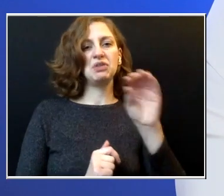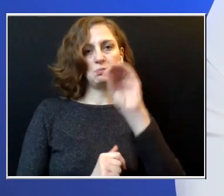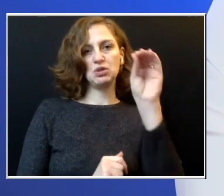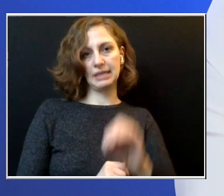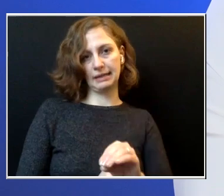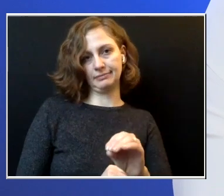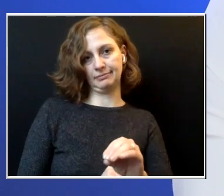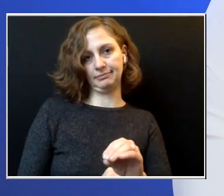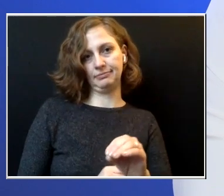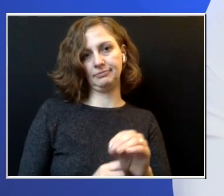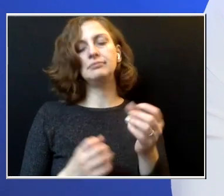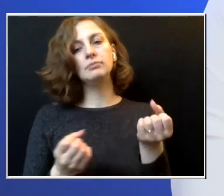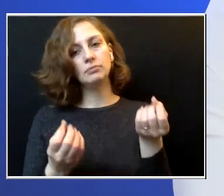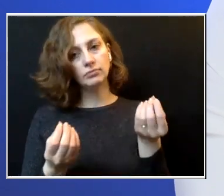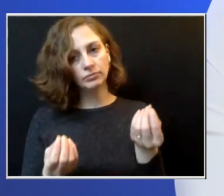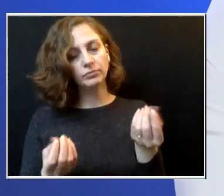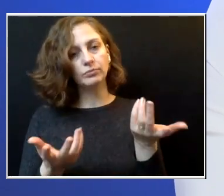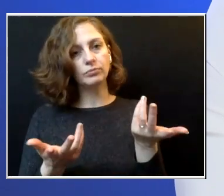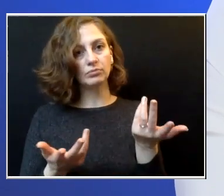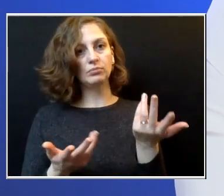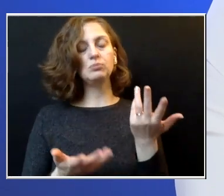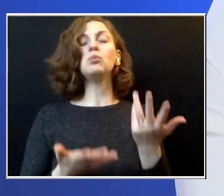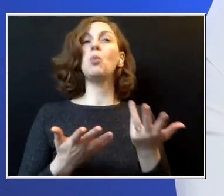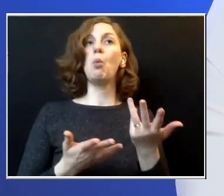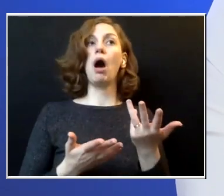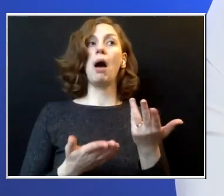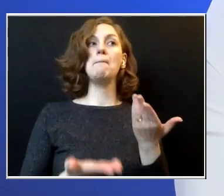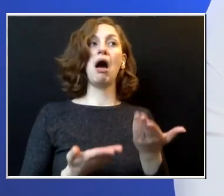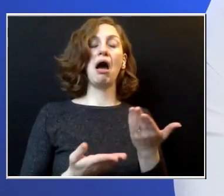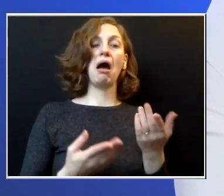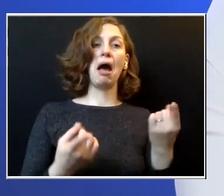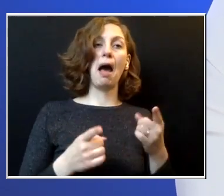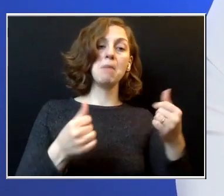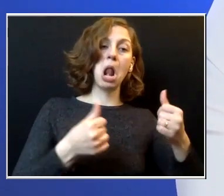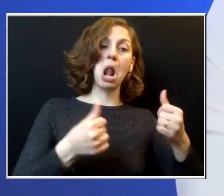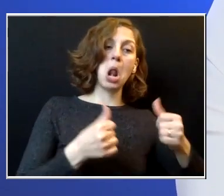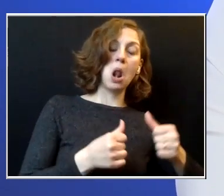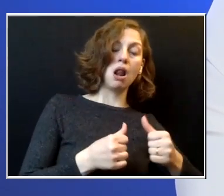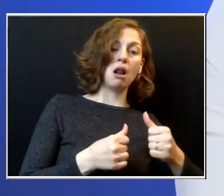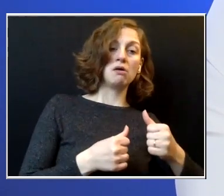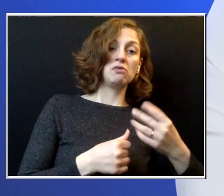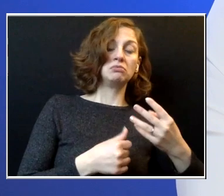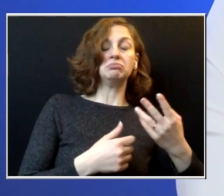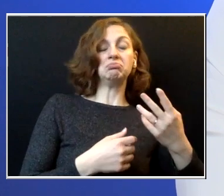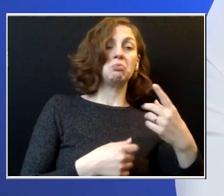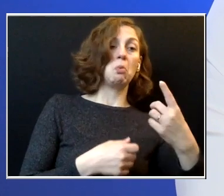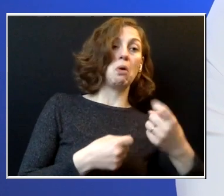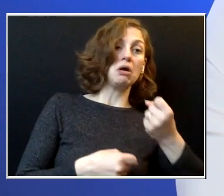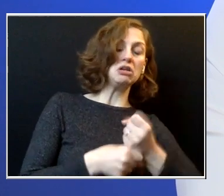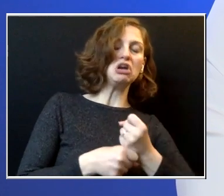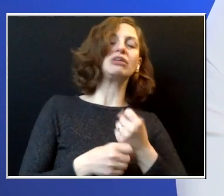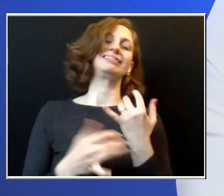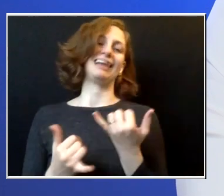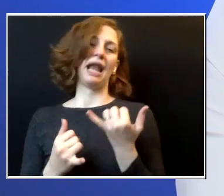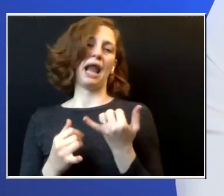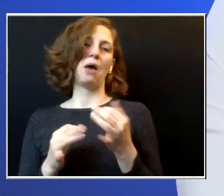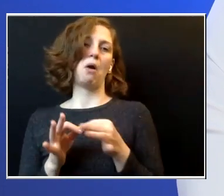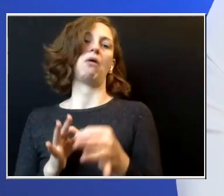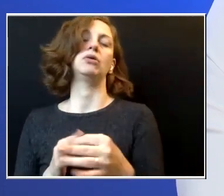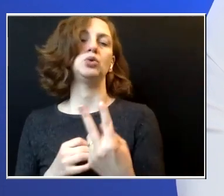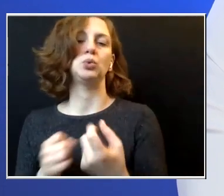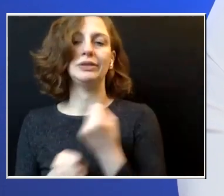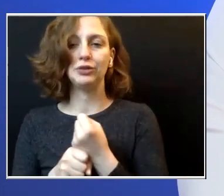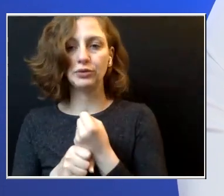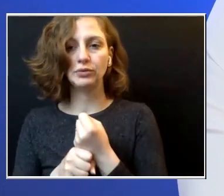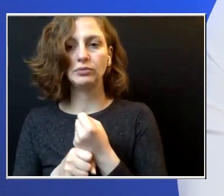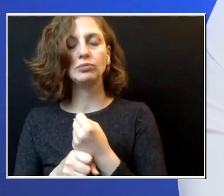2 years. But they're most effective earlier in the disease. A lot of times, if we're getting to a diagnosis late and getting those drugs started late, they're